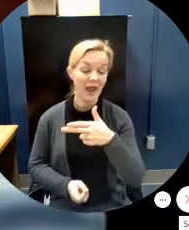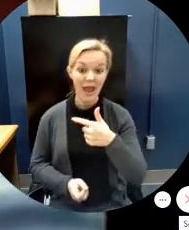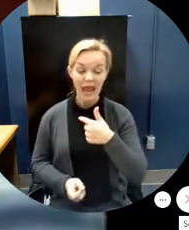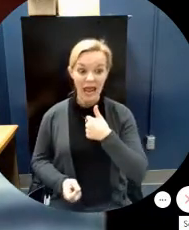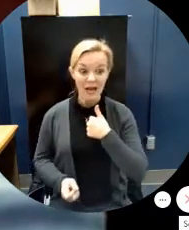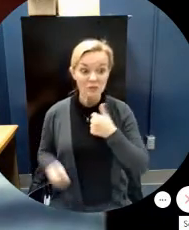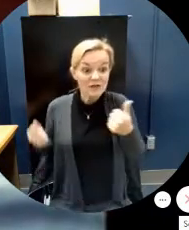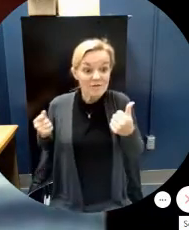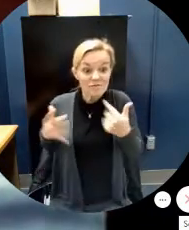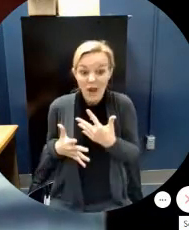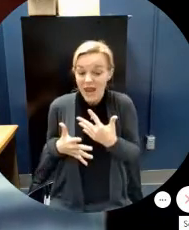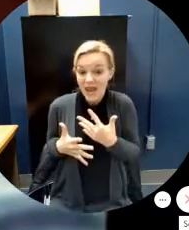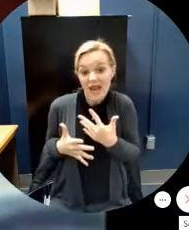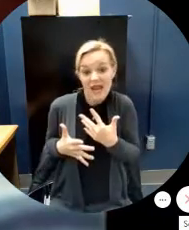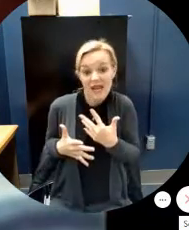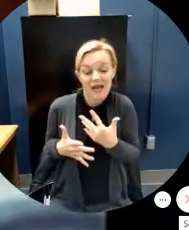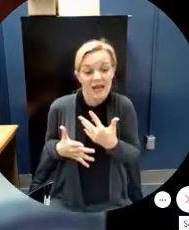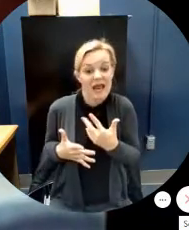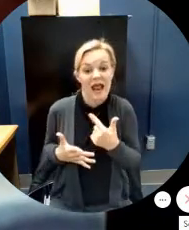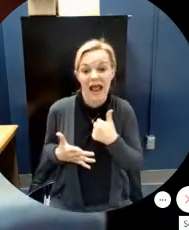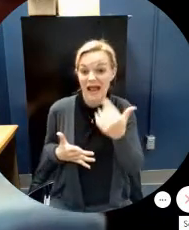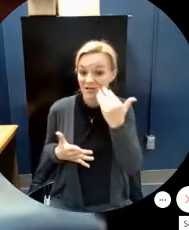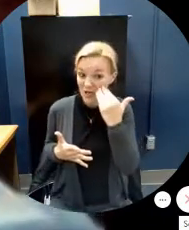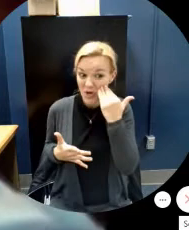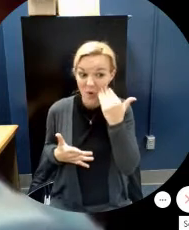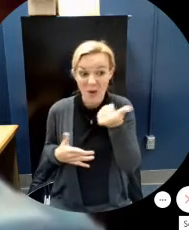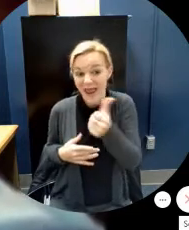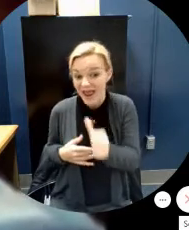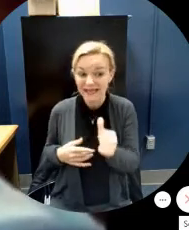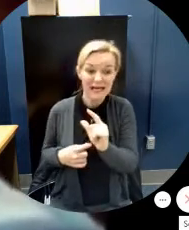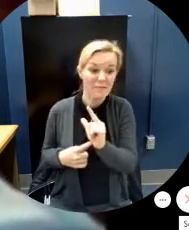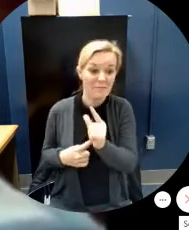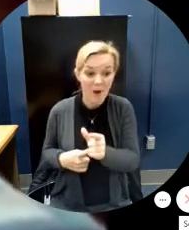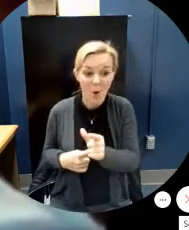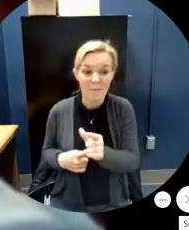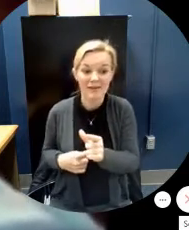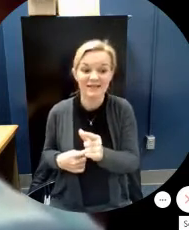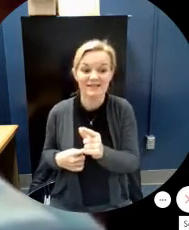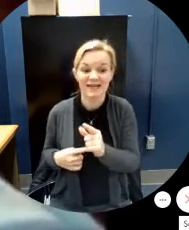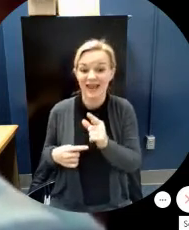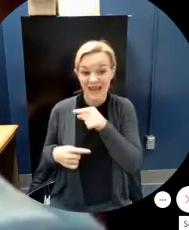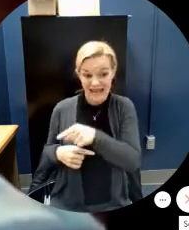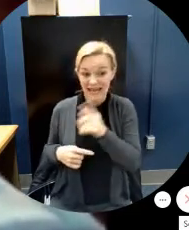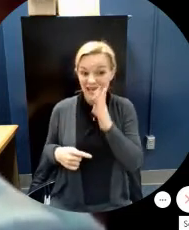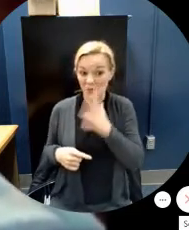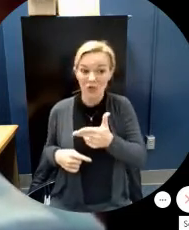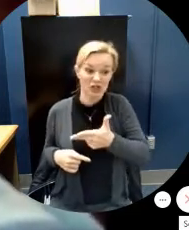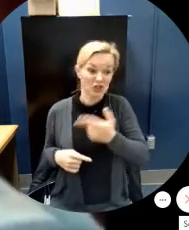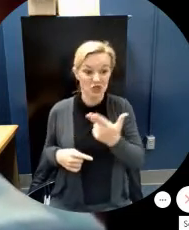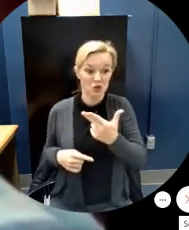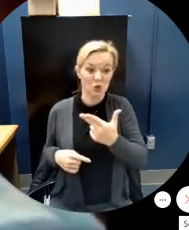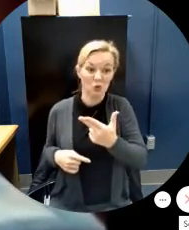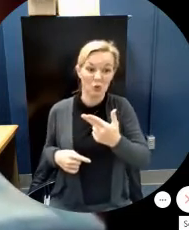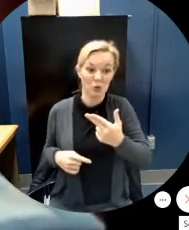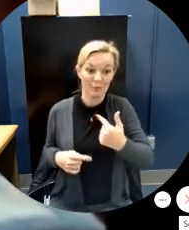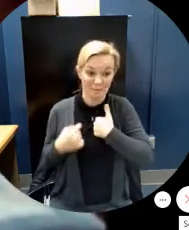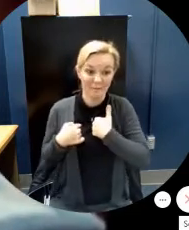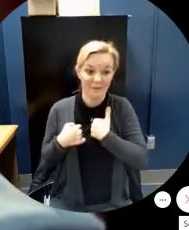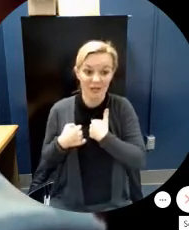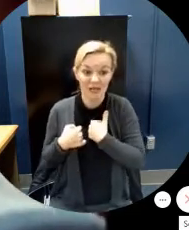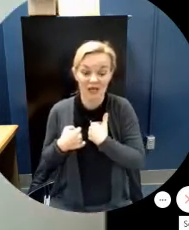tremendous fear. I just knew that at any moment the weapon was going to discharge and the bullet was going to strike